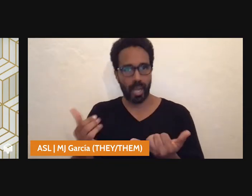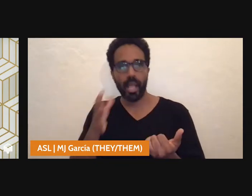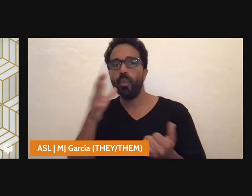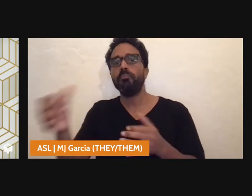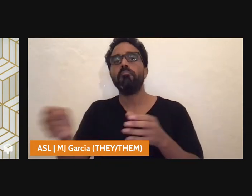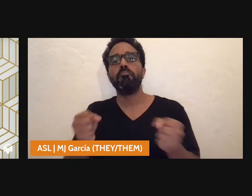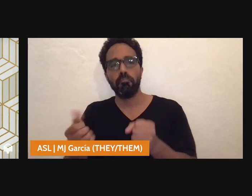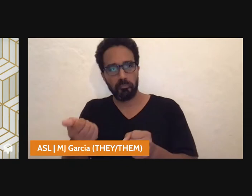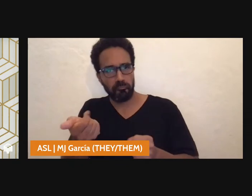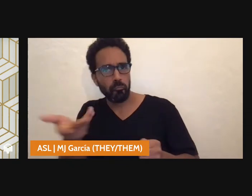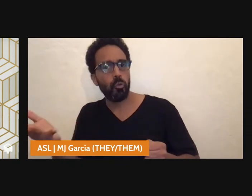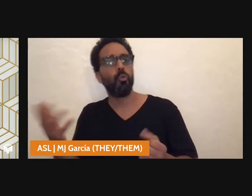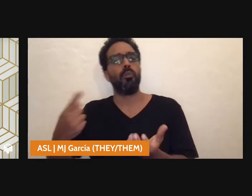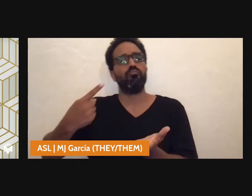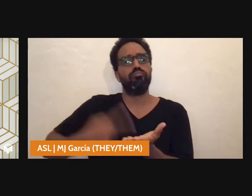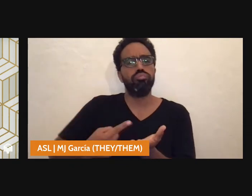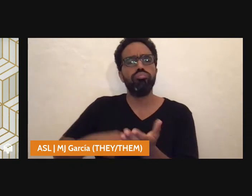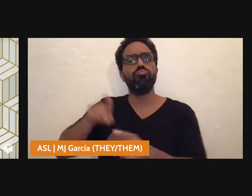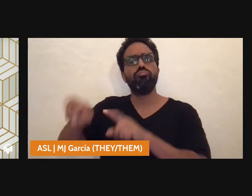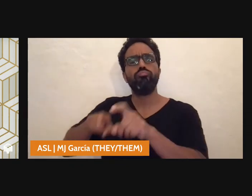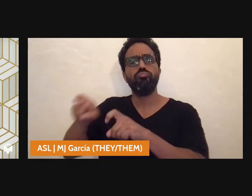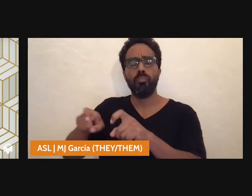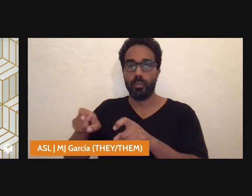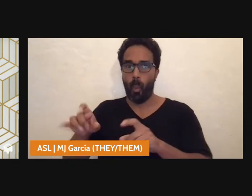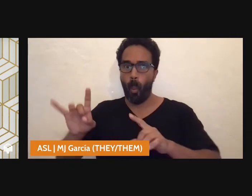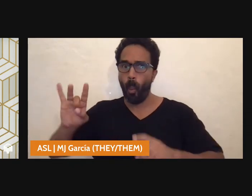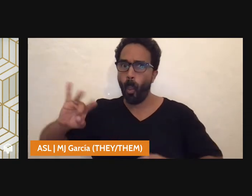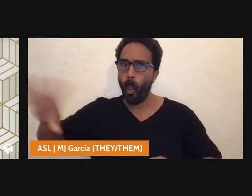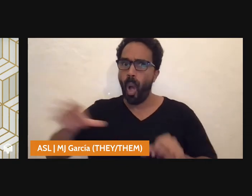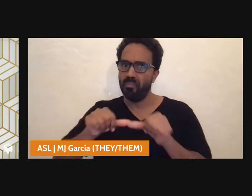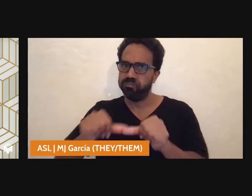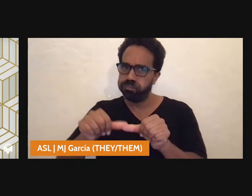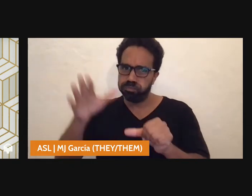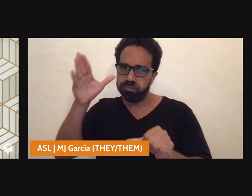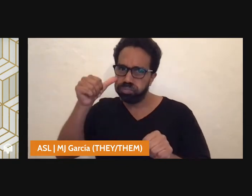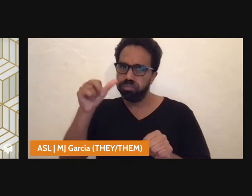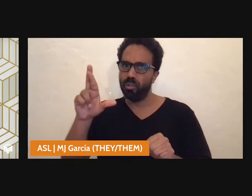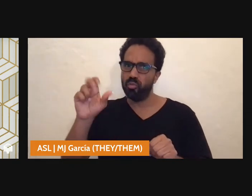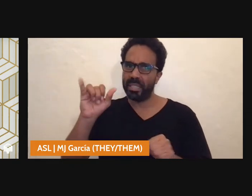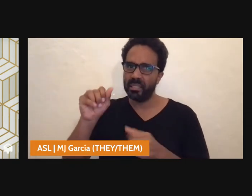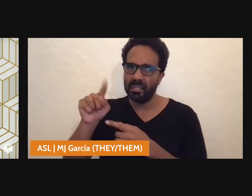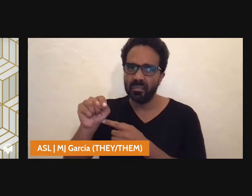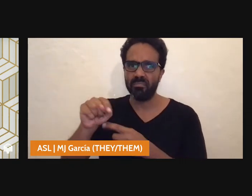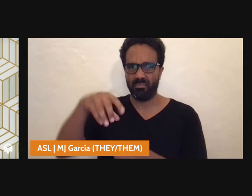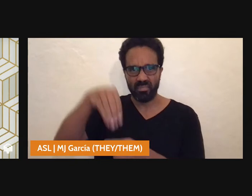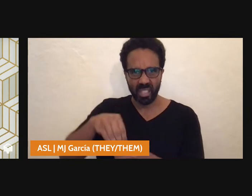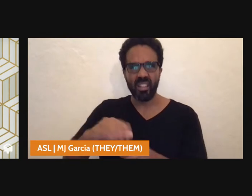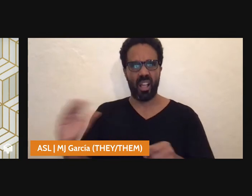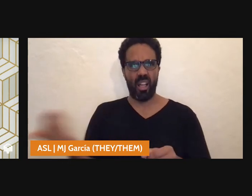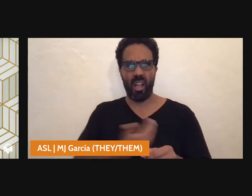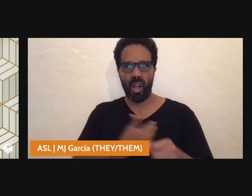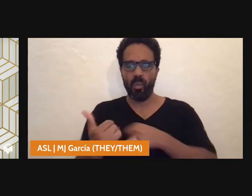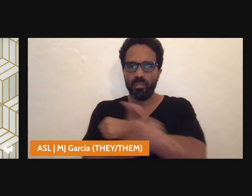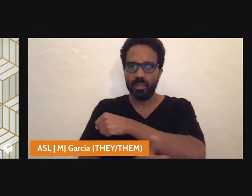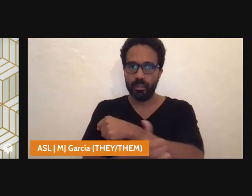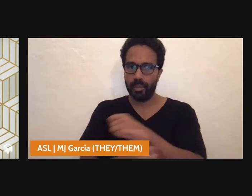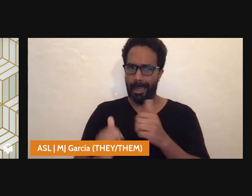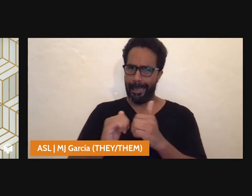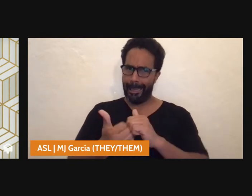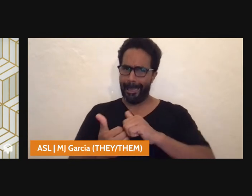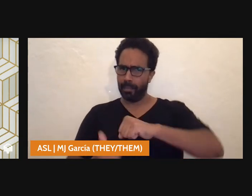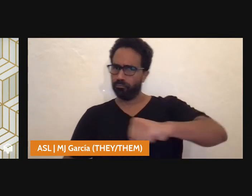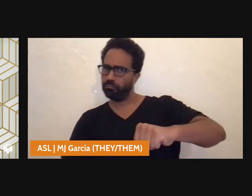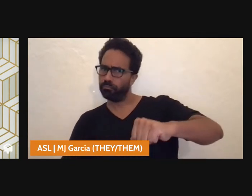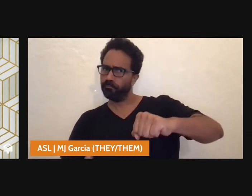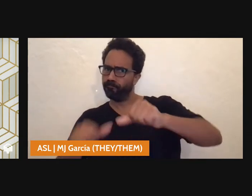the face of persistent racism and racist structures. Moving towards shared abundance requires intentional,